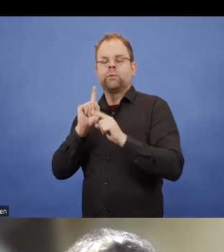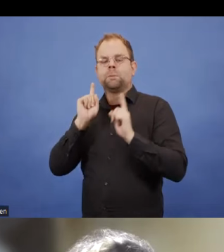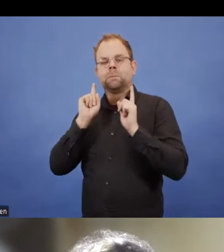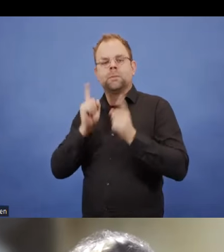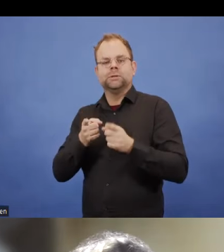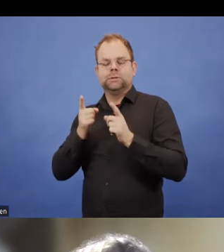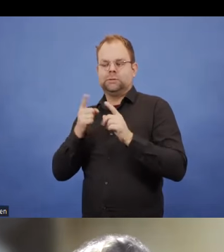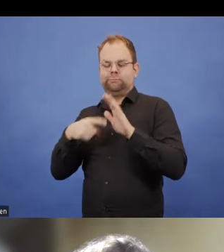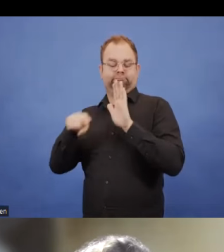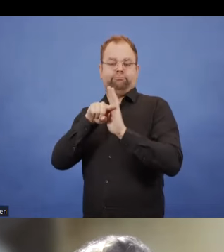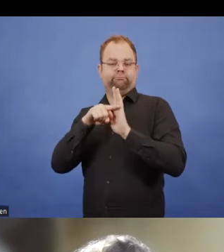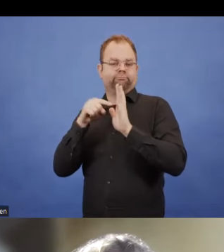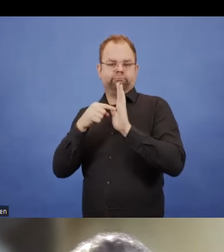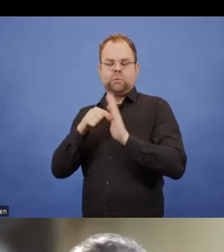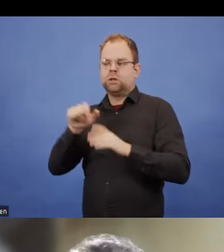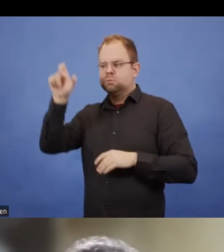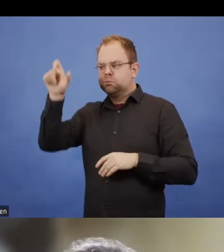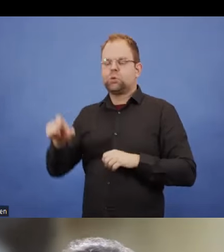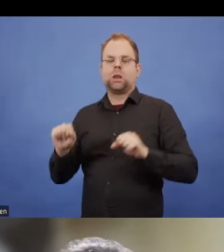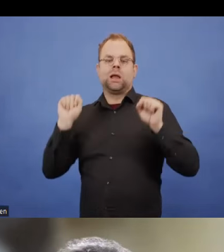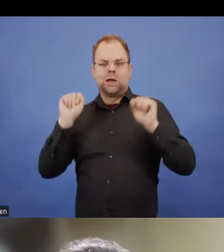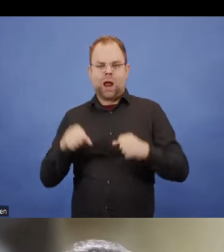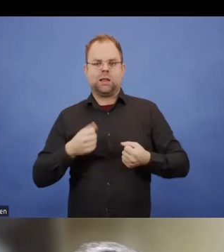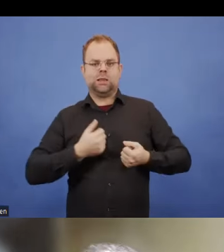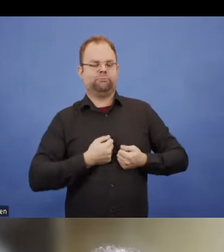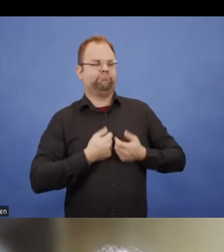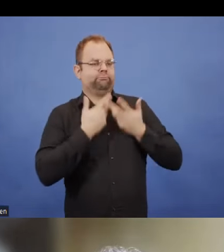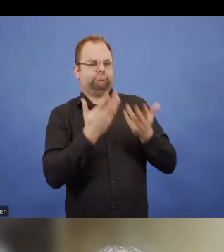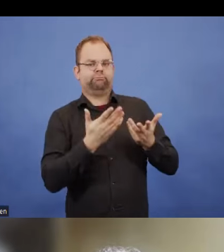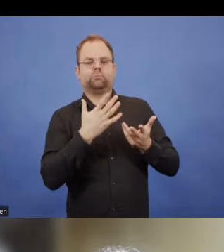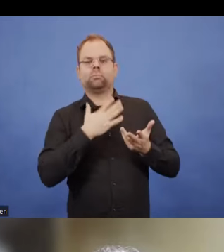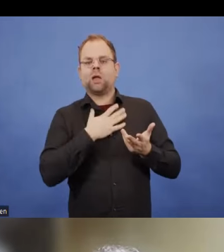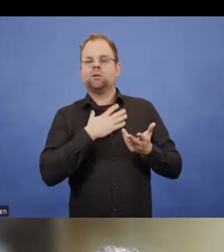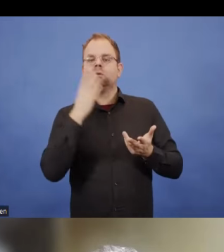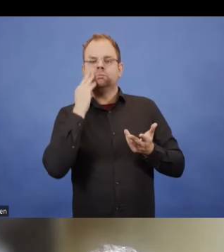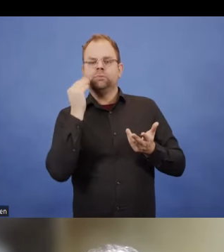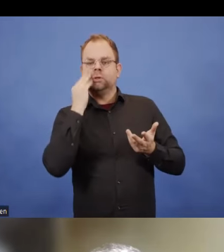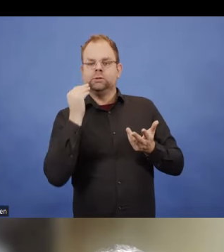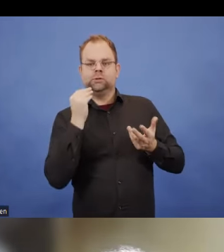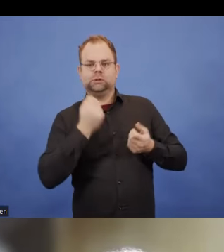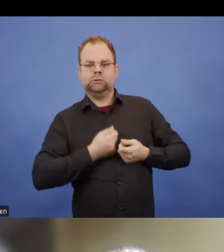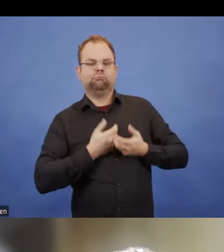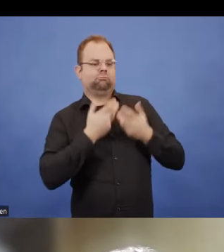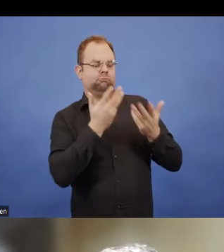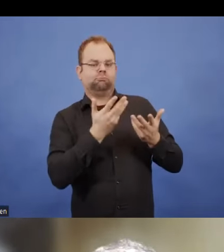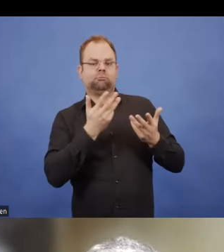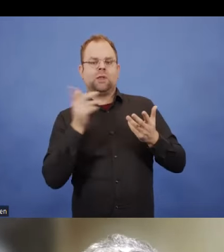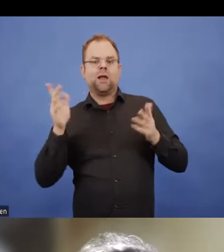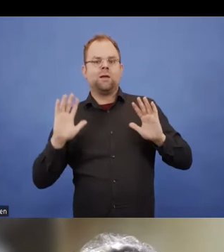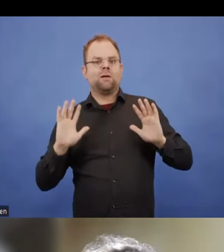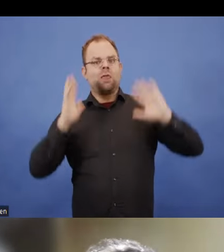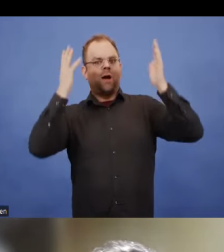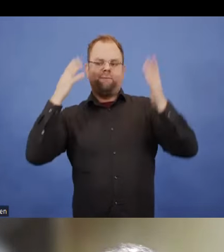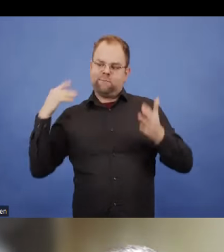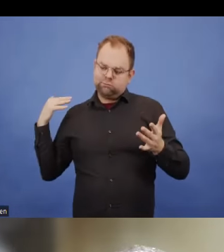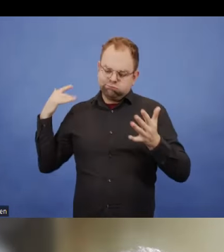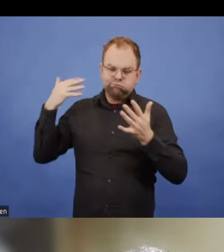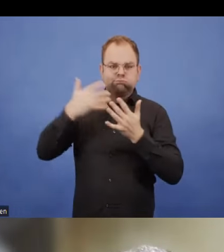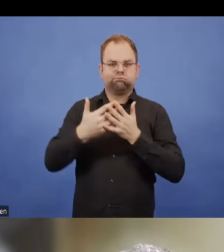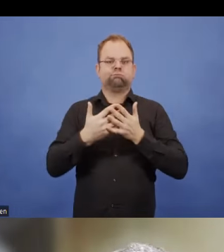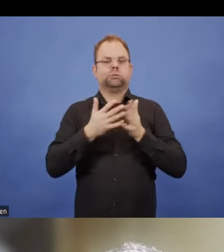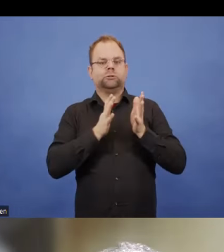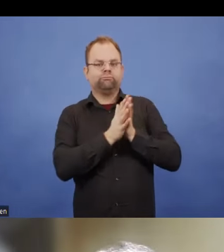best as possible. After there is the interview, then based on the information that was collected, a committee, so it can be